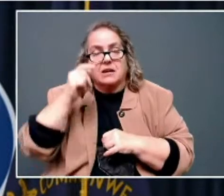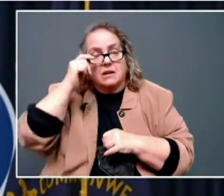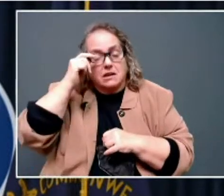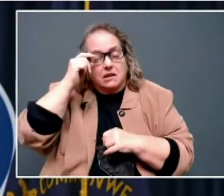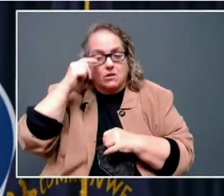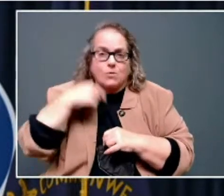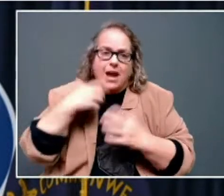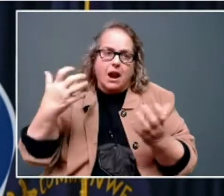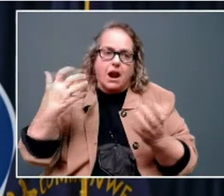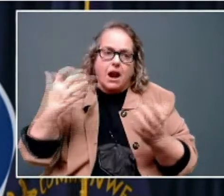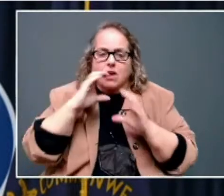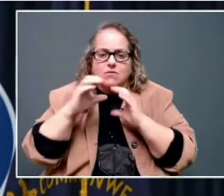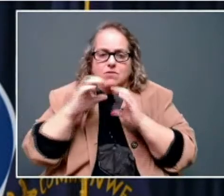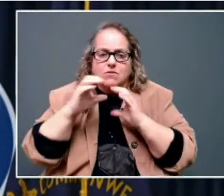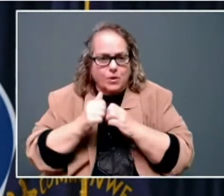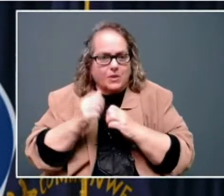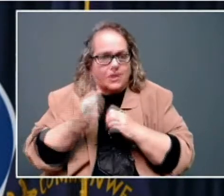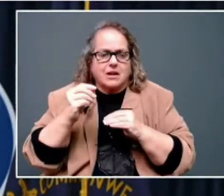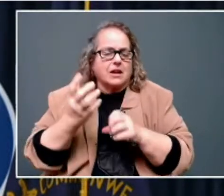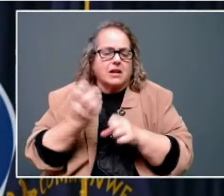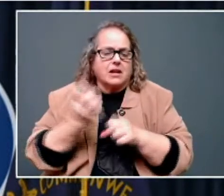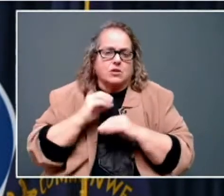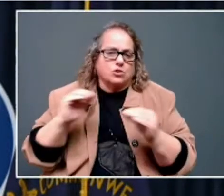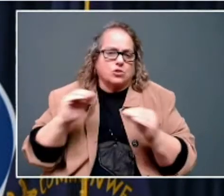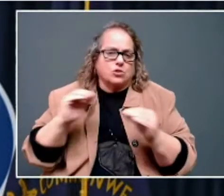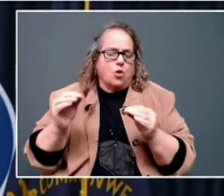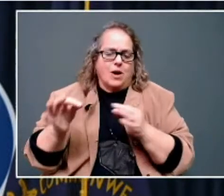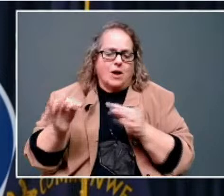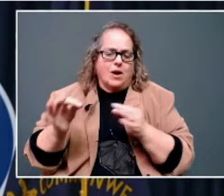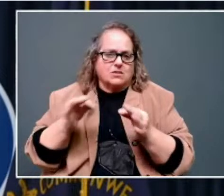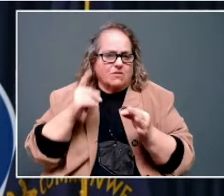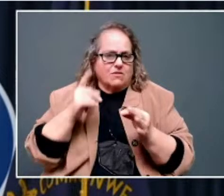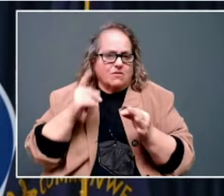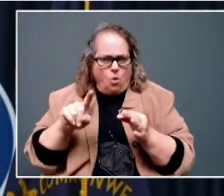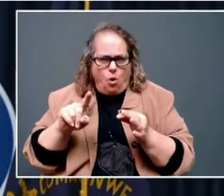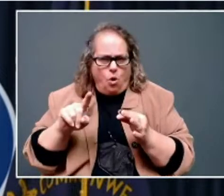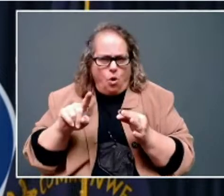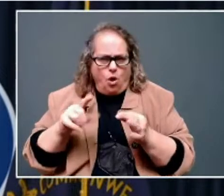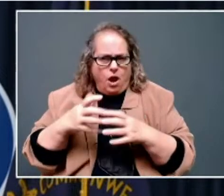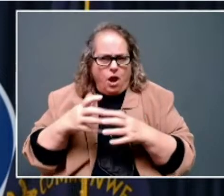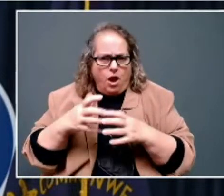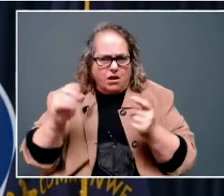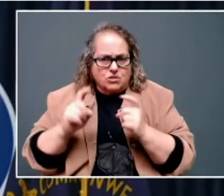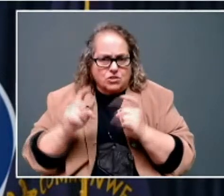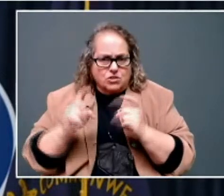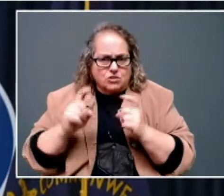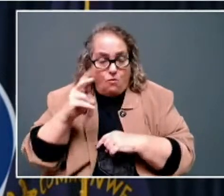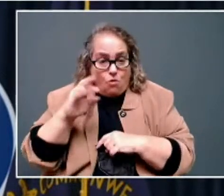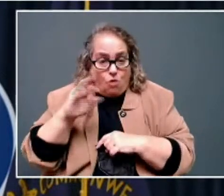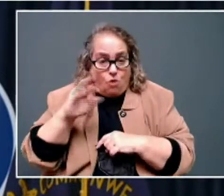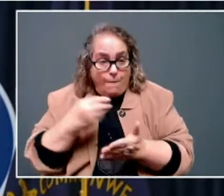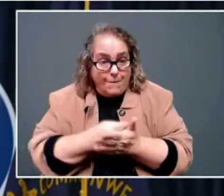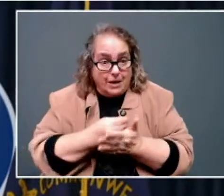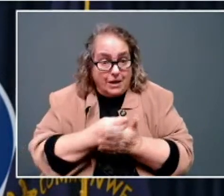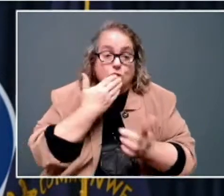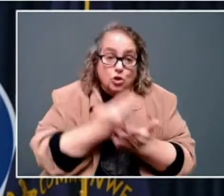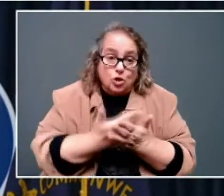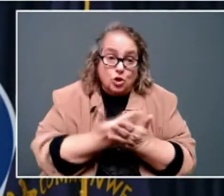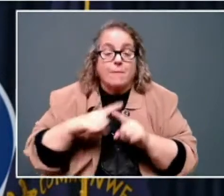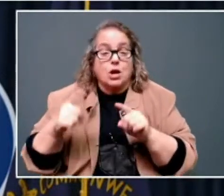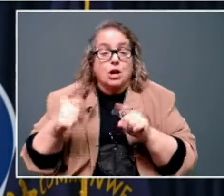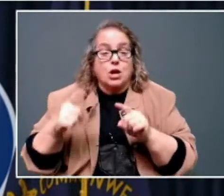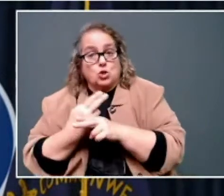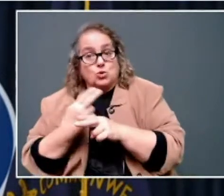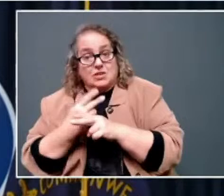yet received any explanation for the significant changes. So overall amount of money, good. Possible usage for the money that's in the back, good.